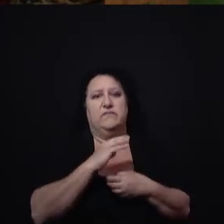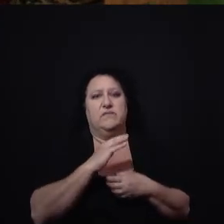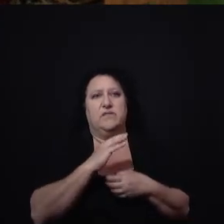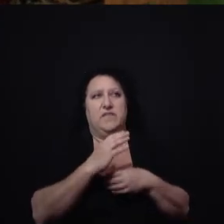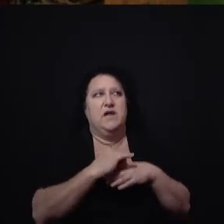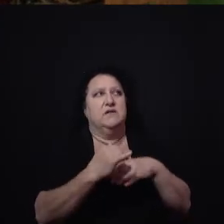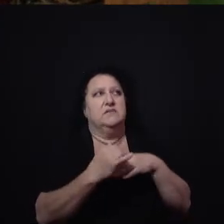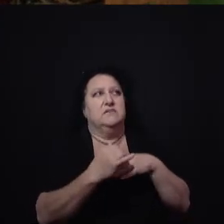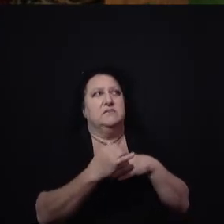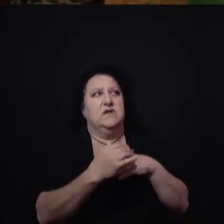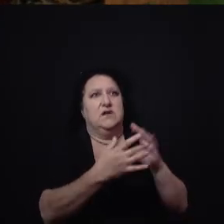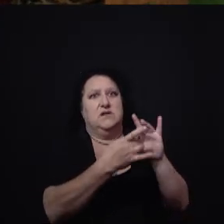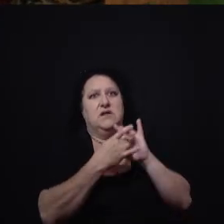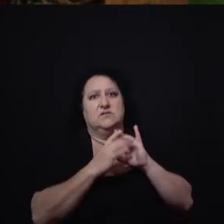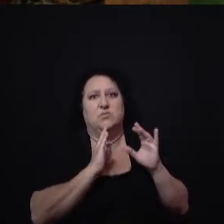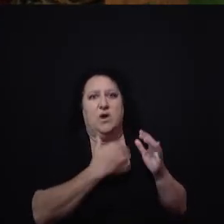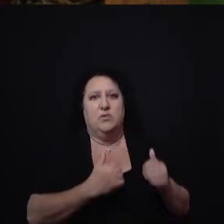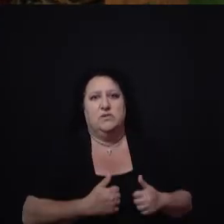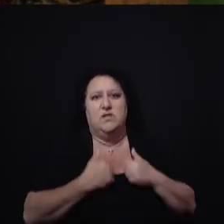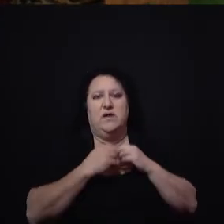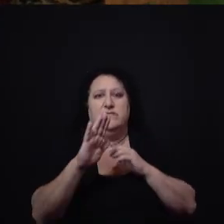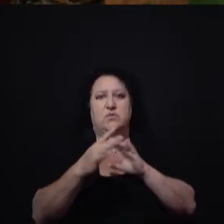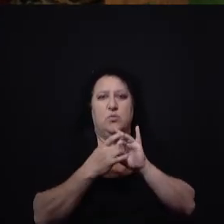want you to understand that.